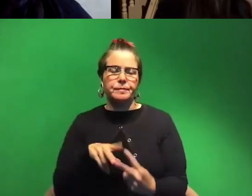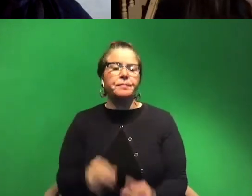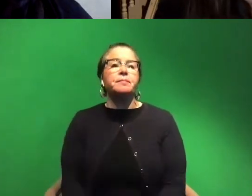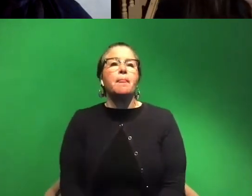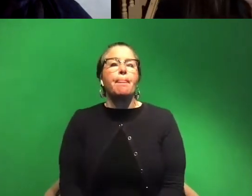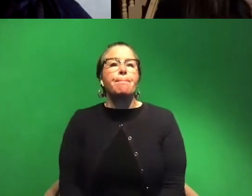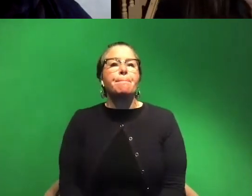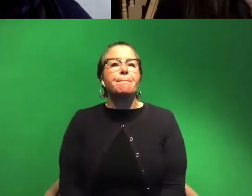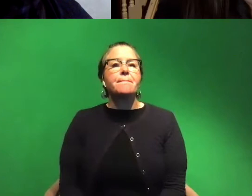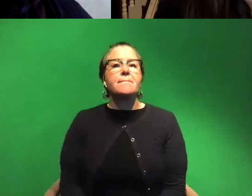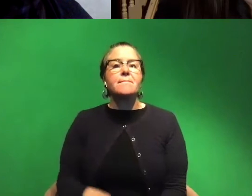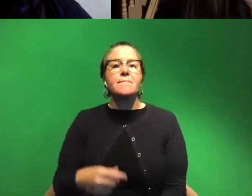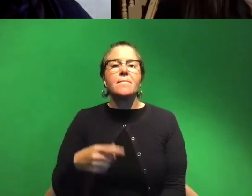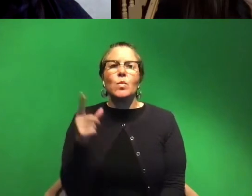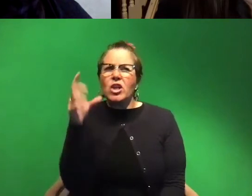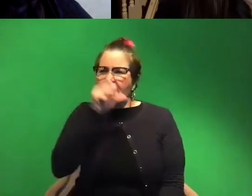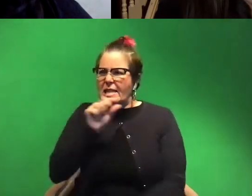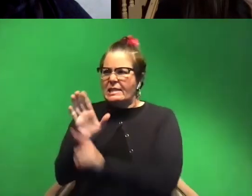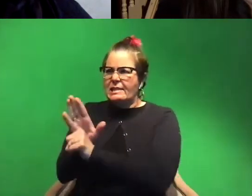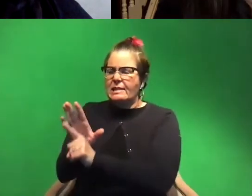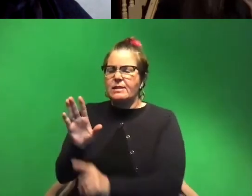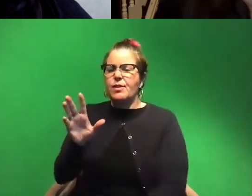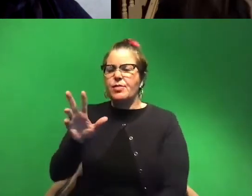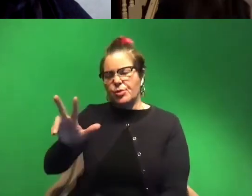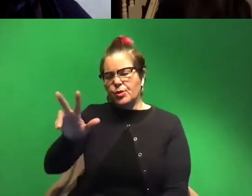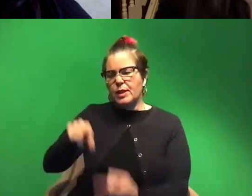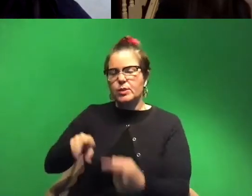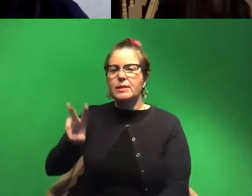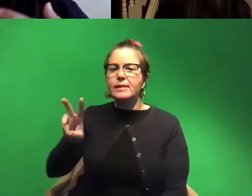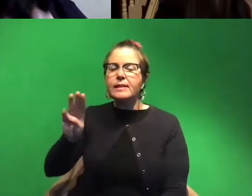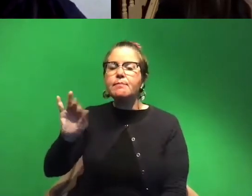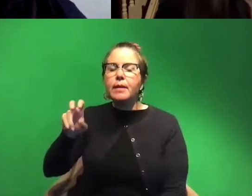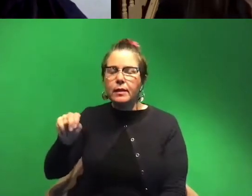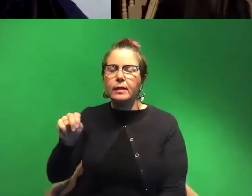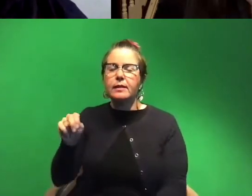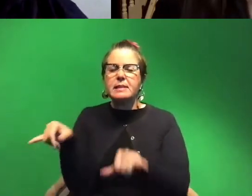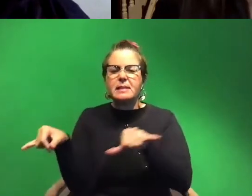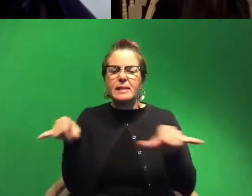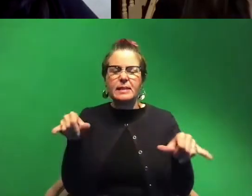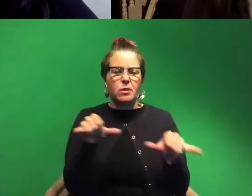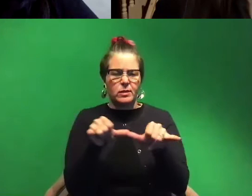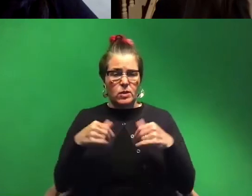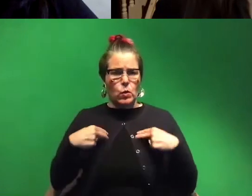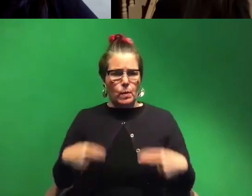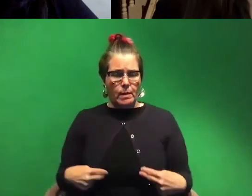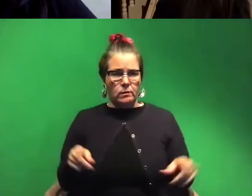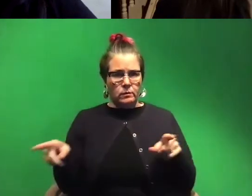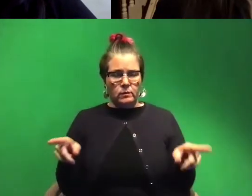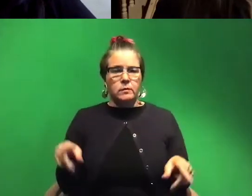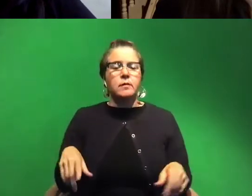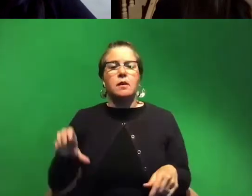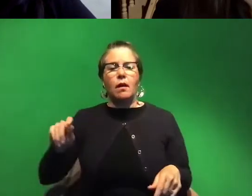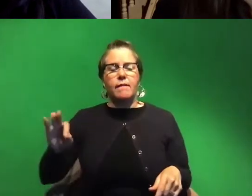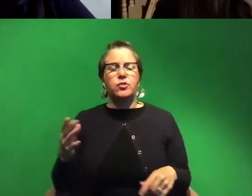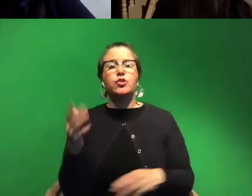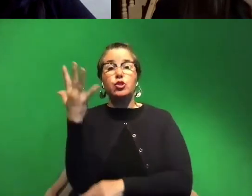Sepia bandensis, we're guessing, is about 3 to 6 billion base pairs. So it's similar size to a human. Those trees that